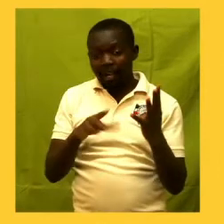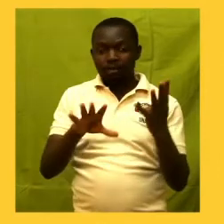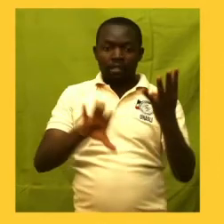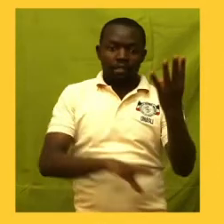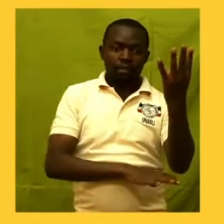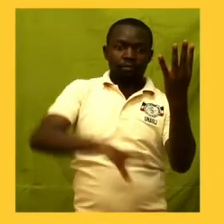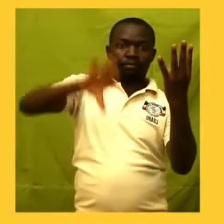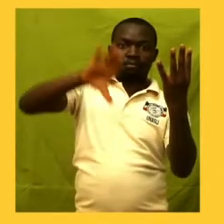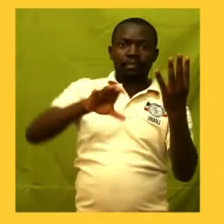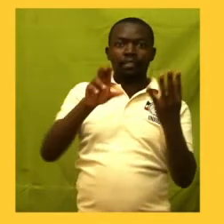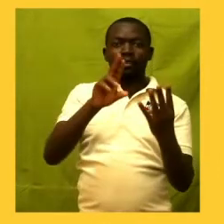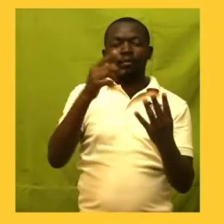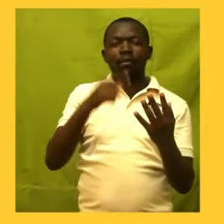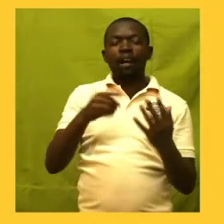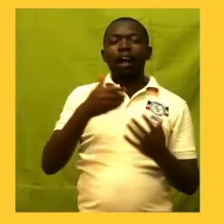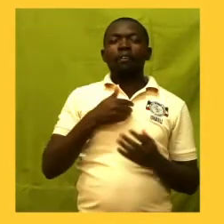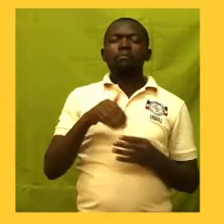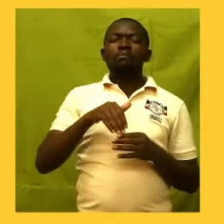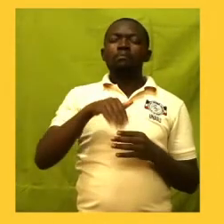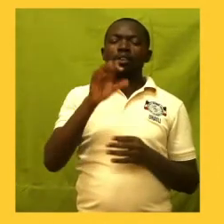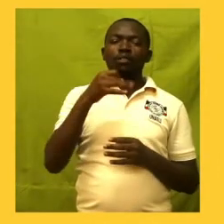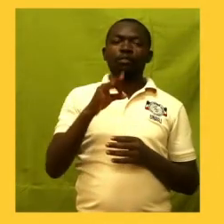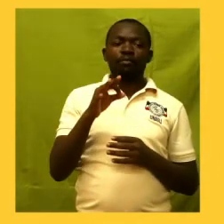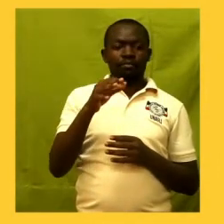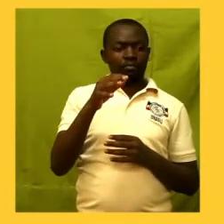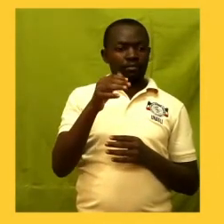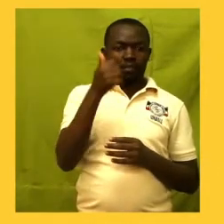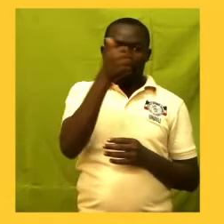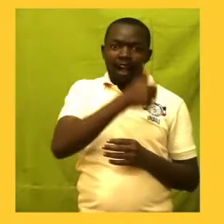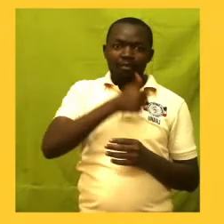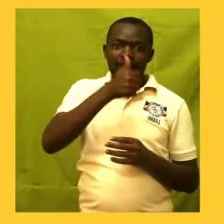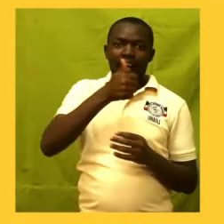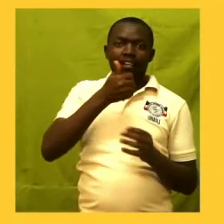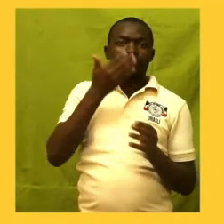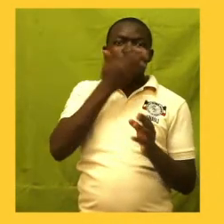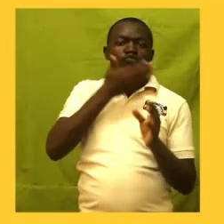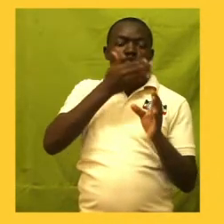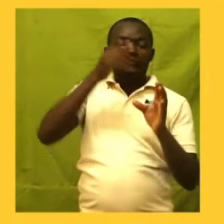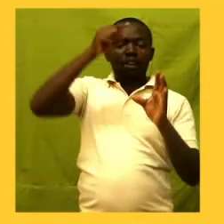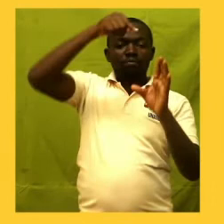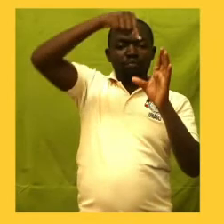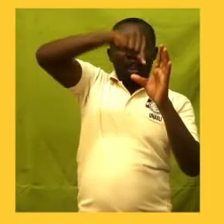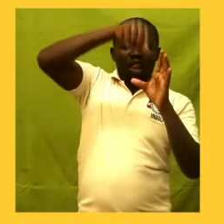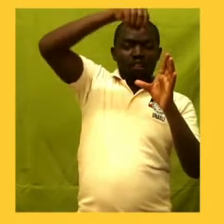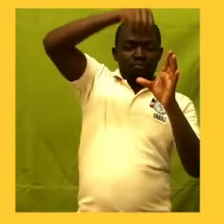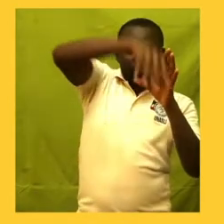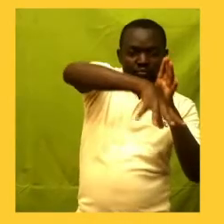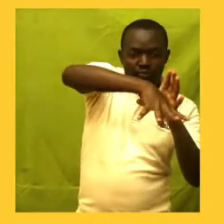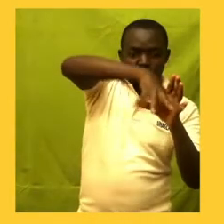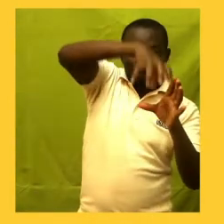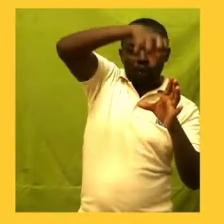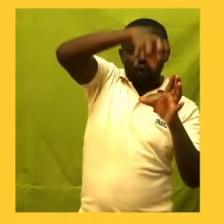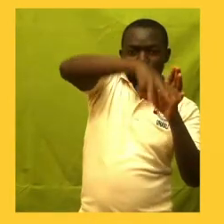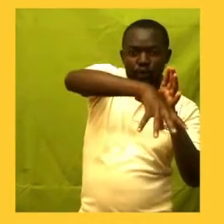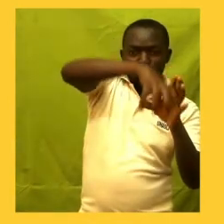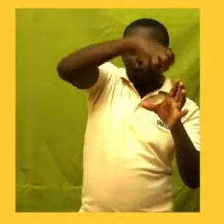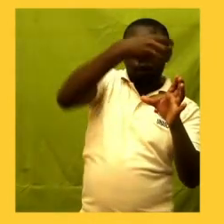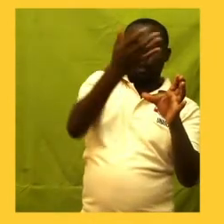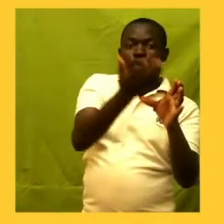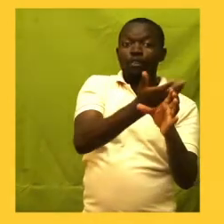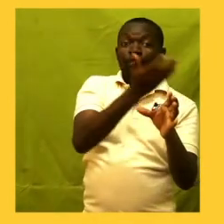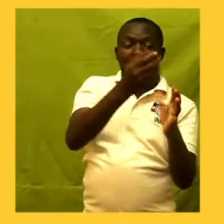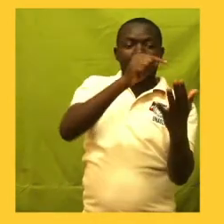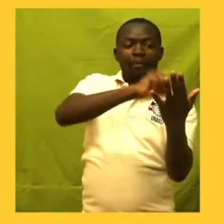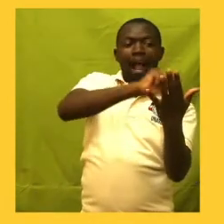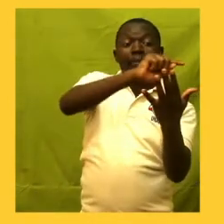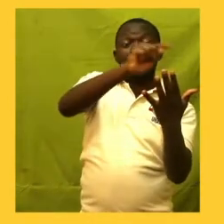Africa's oil refineries. And we also say that they are homes of large sea creatures. For example, the whale, the